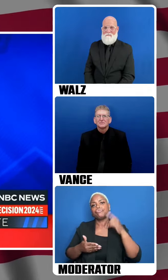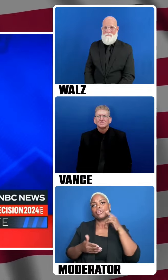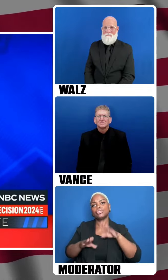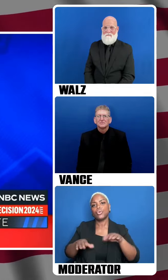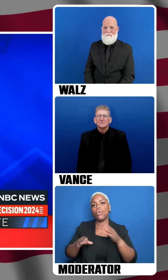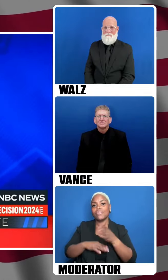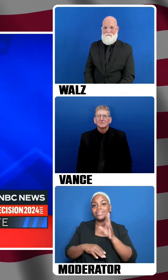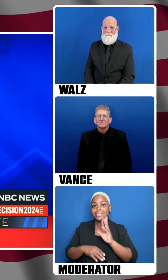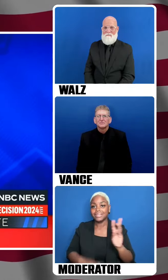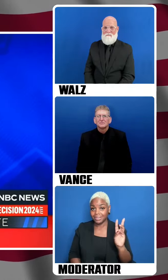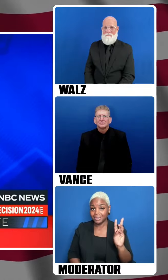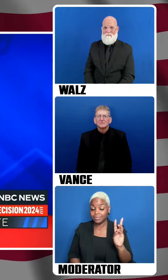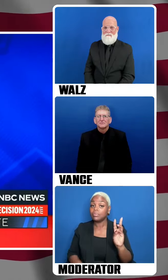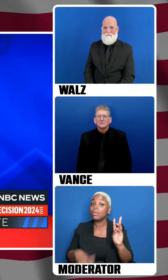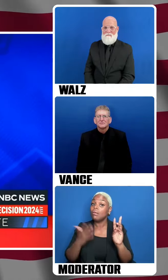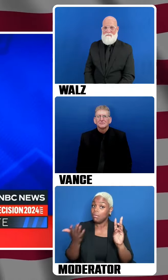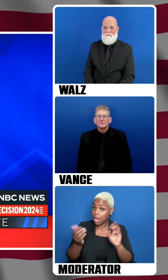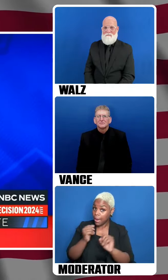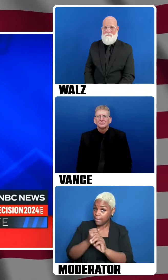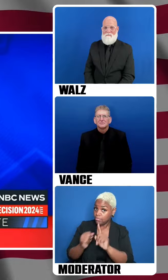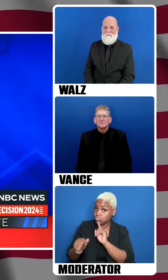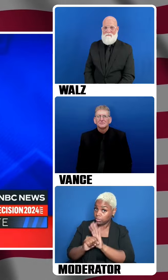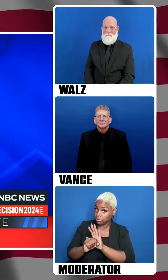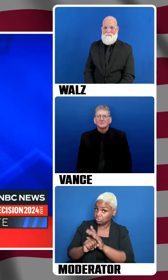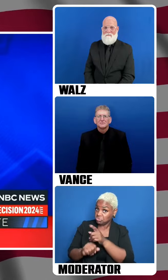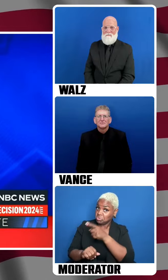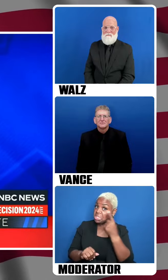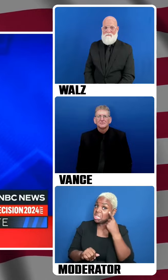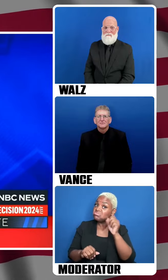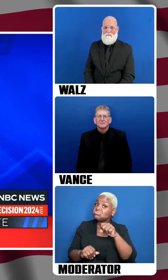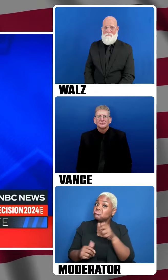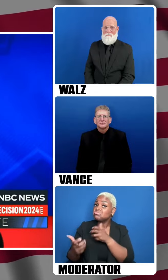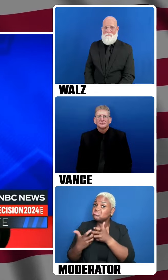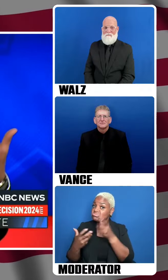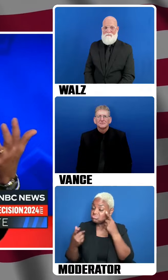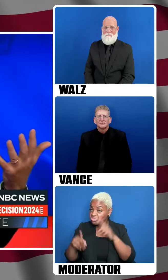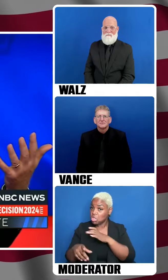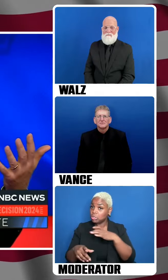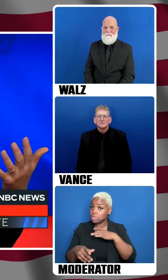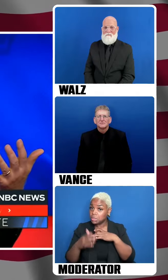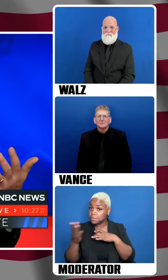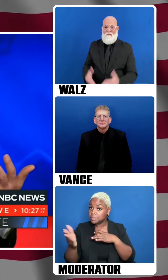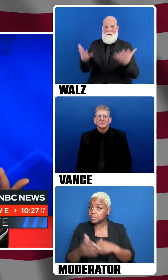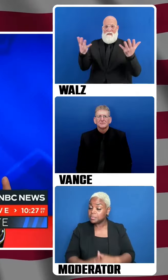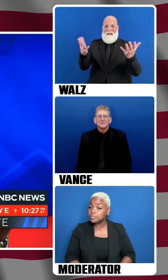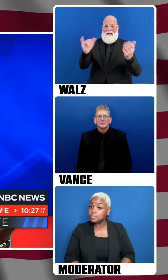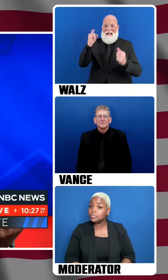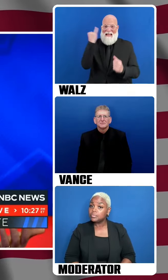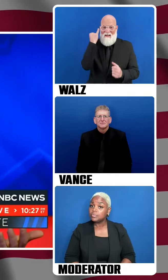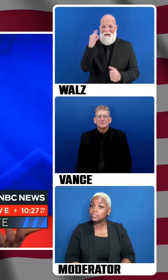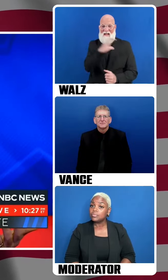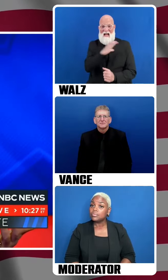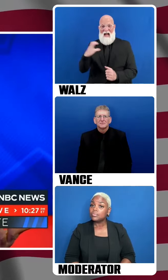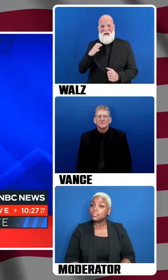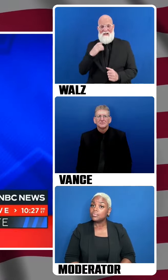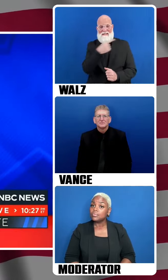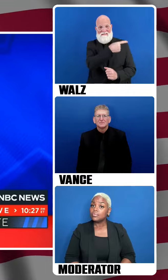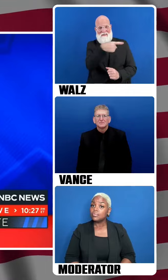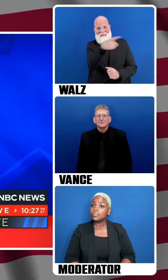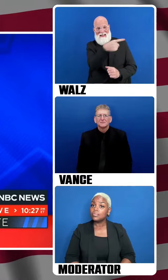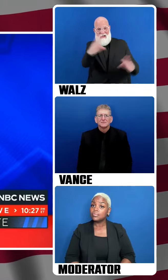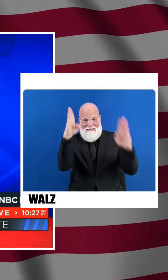Well, if these members of Congress are listening to anybody, I can tell you, and this is the biggest issue. Everybody listening tonight knows. I mean, I'm sure they were shocked to